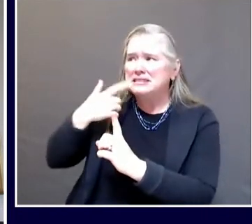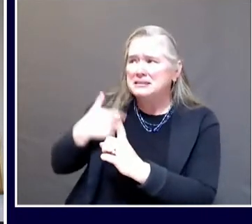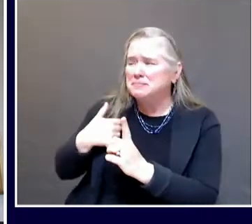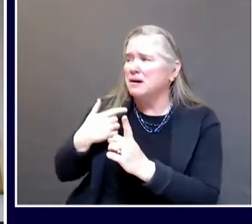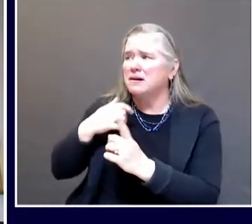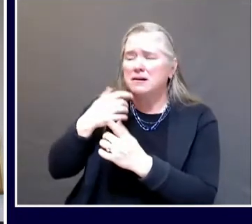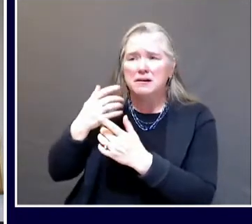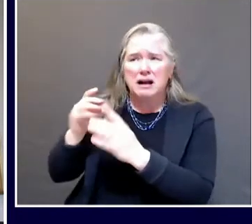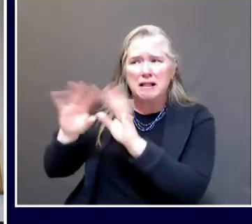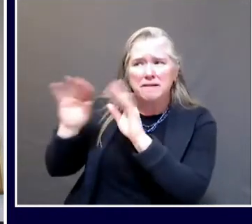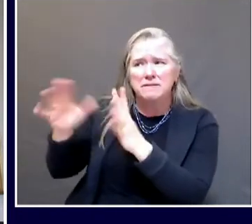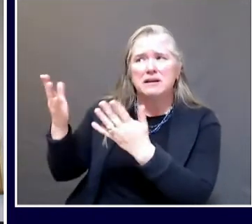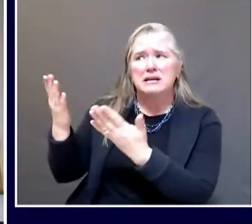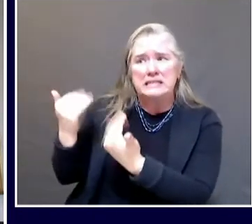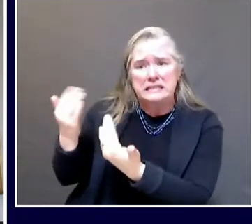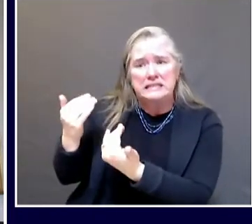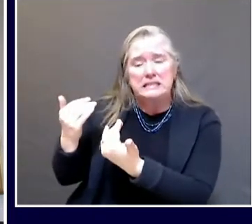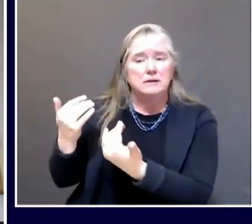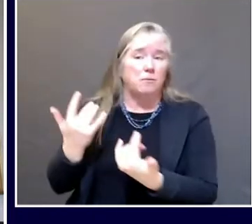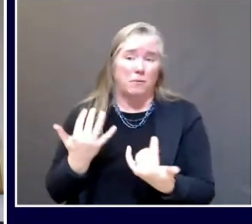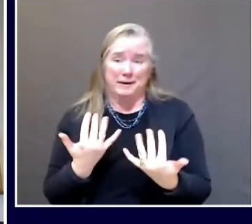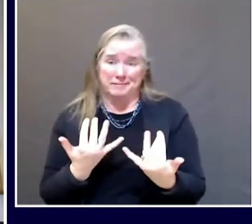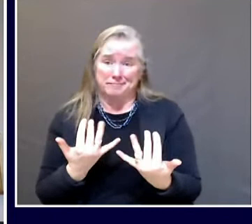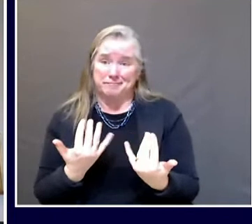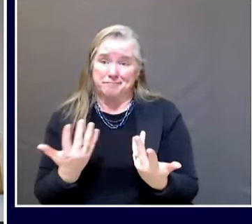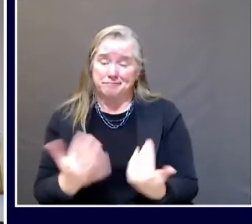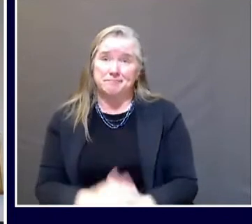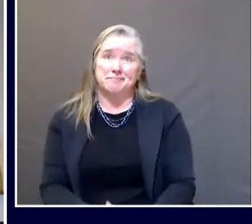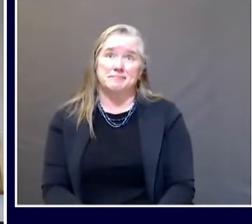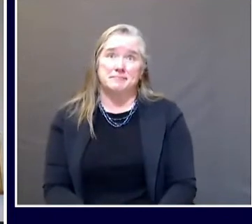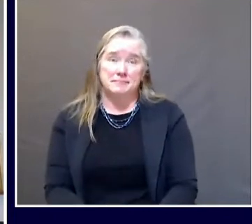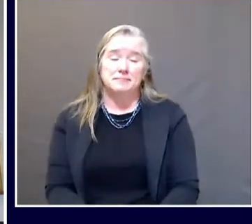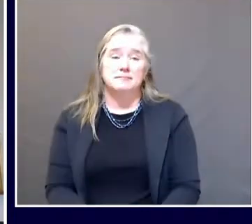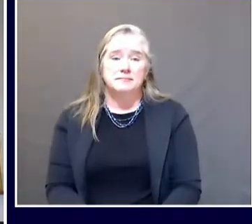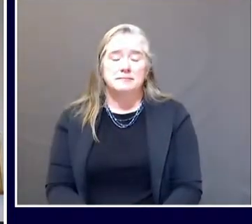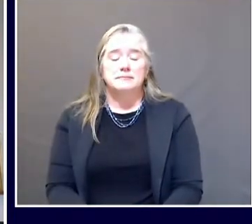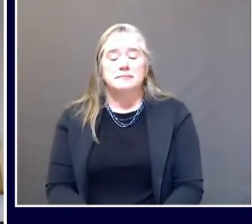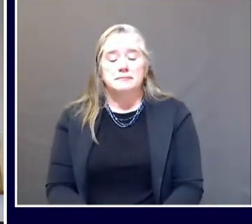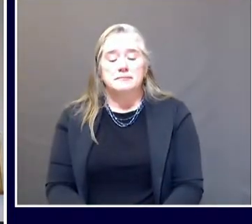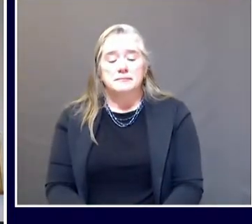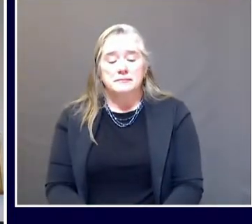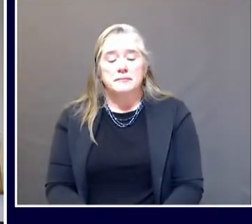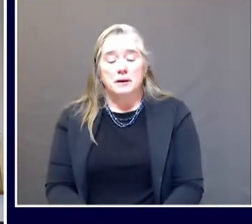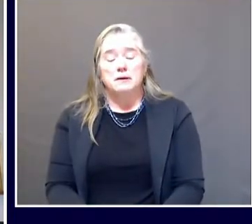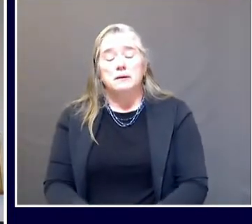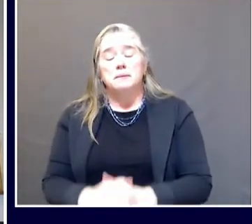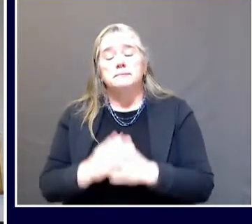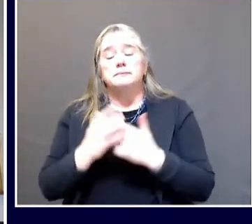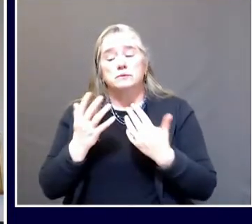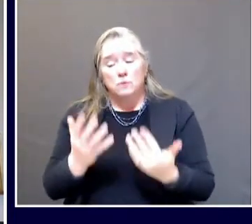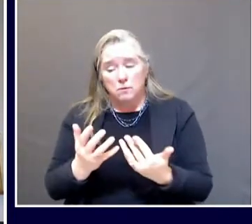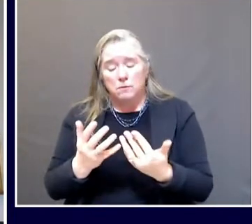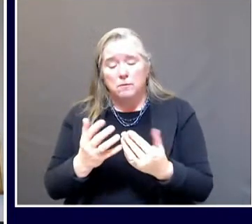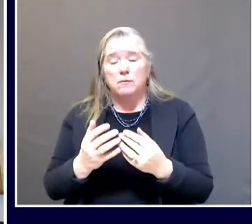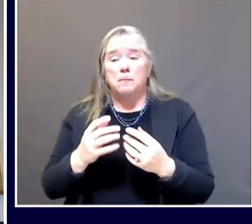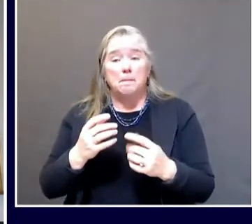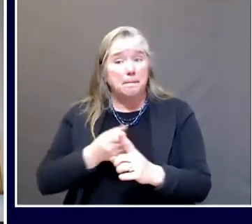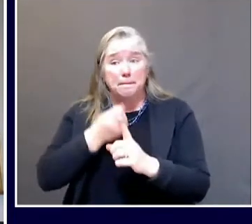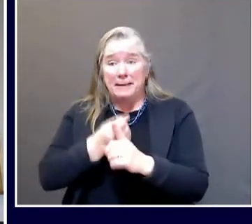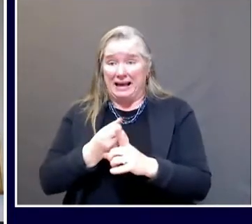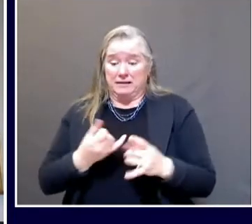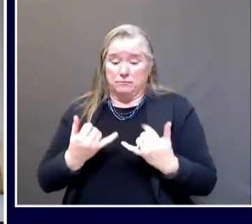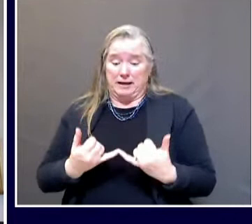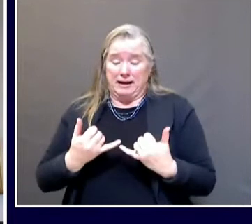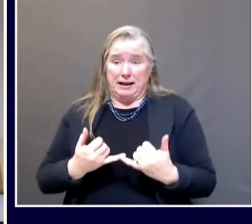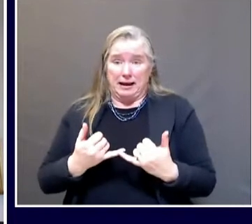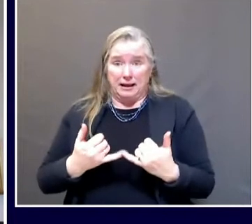be. But among other things, it means that Maine may be continuing with our current